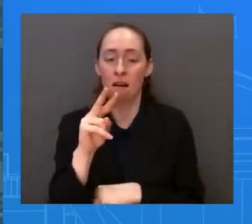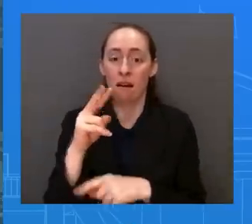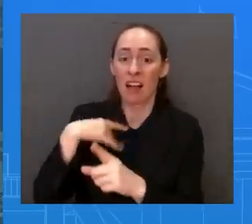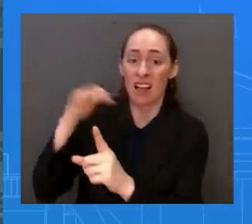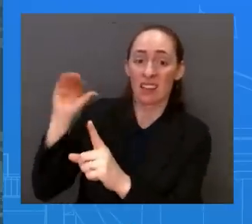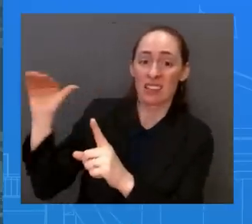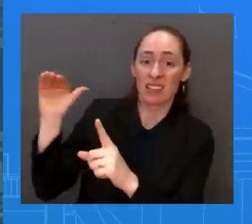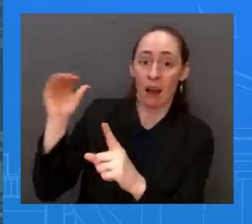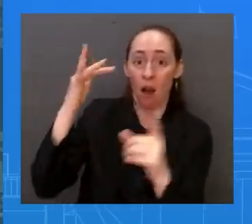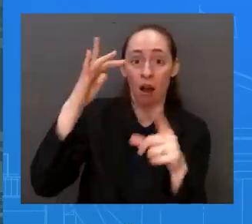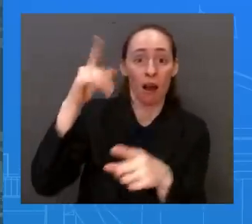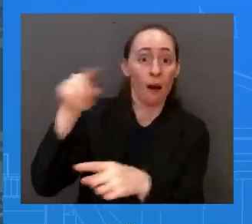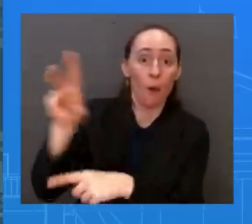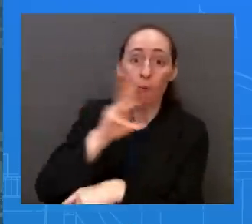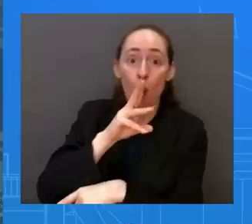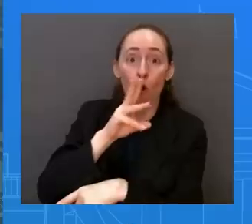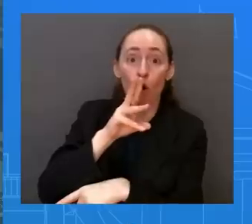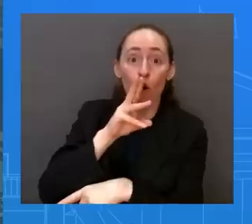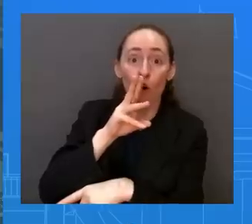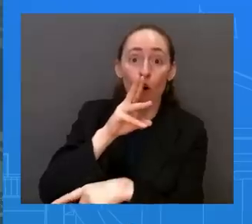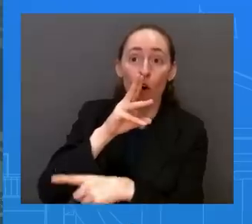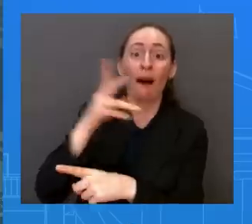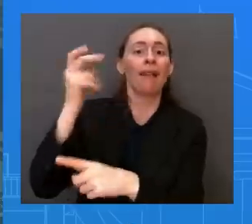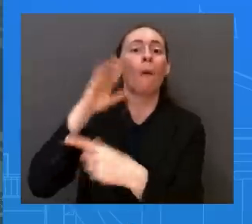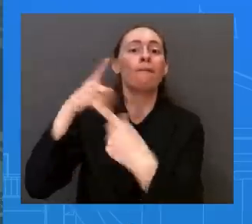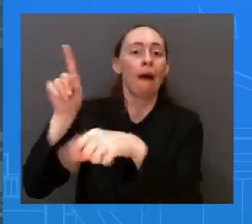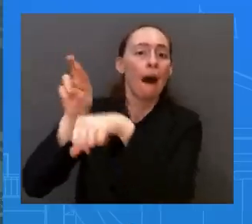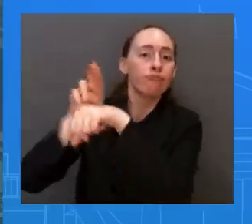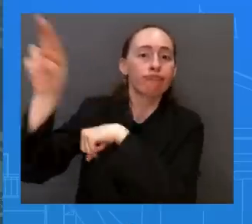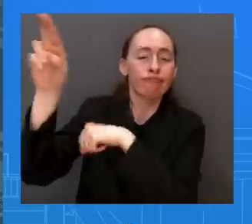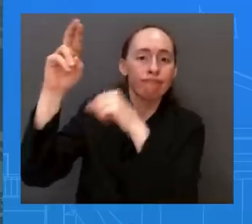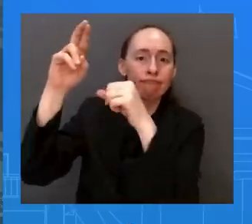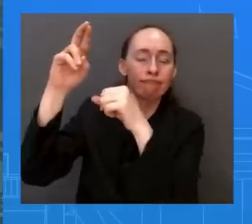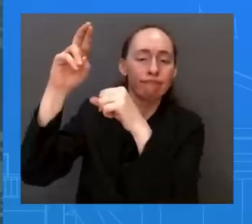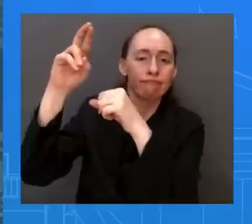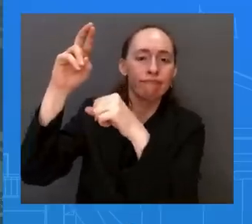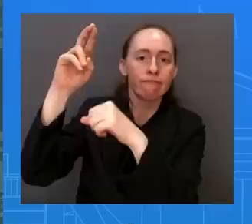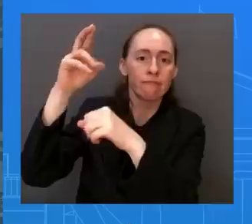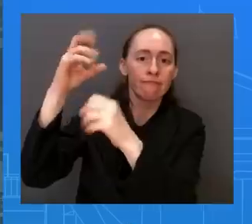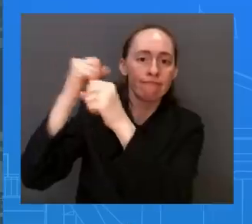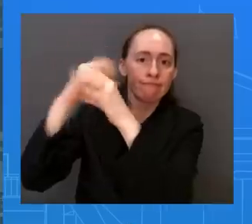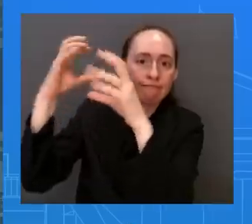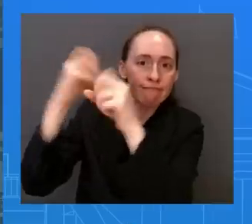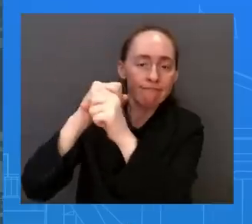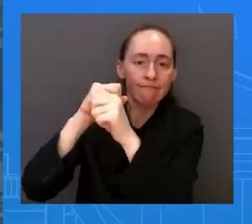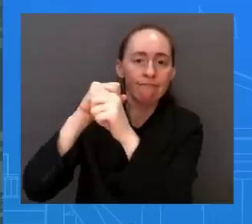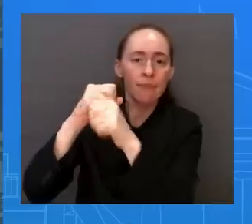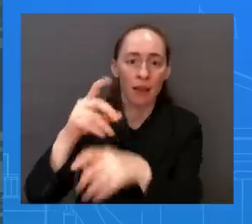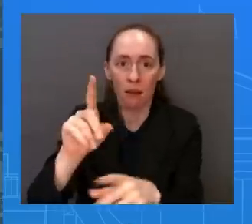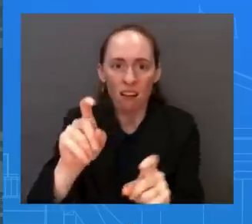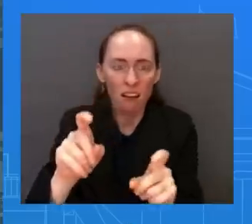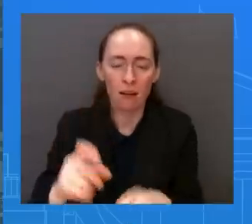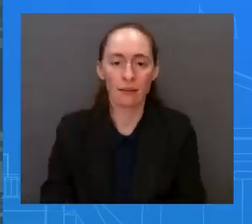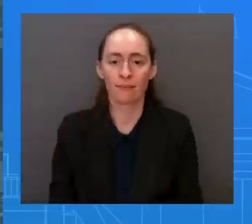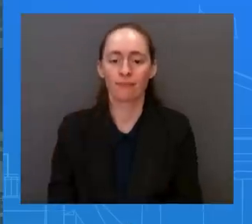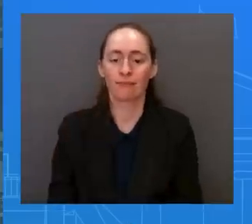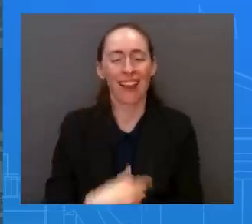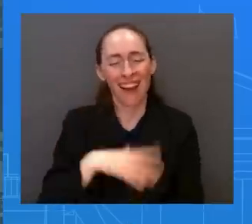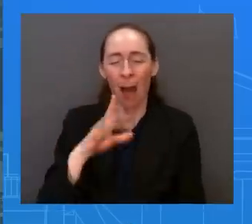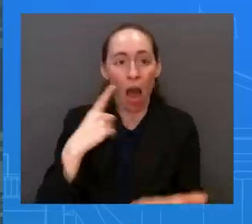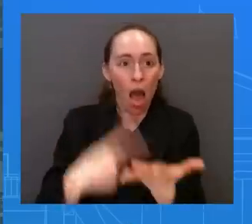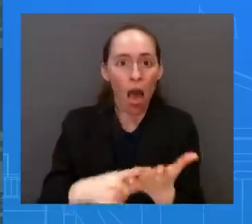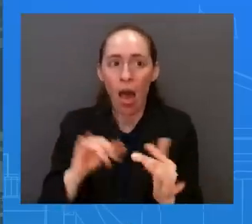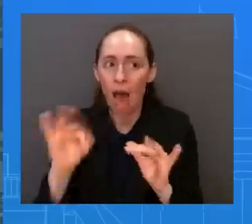What I can say is, as you've heard me say, there was a China surveillance program, right, balloon program that we